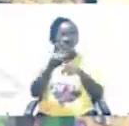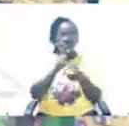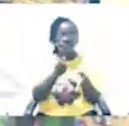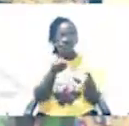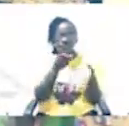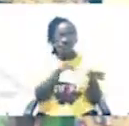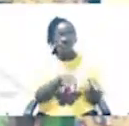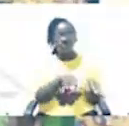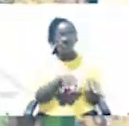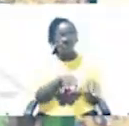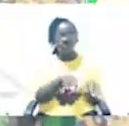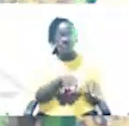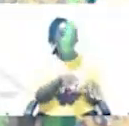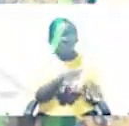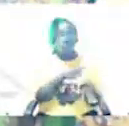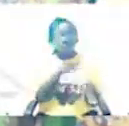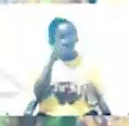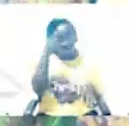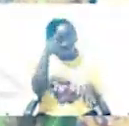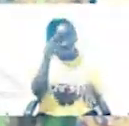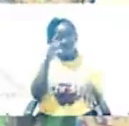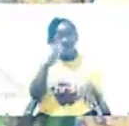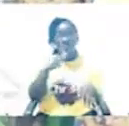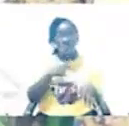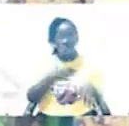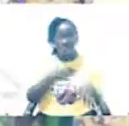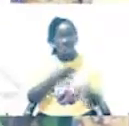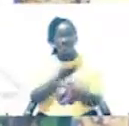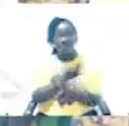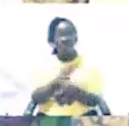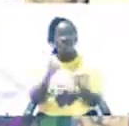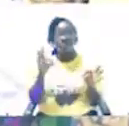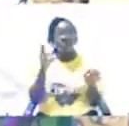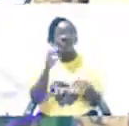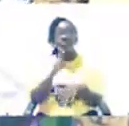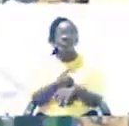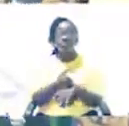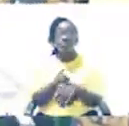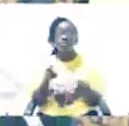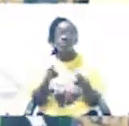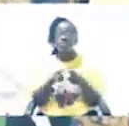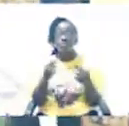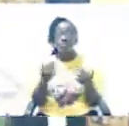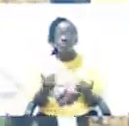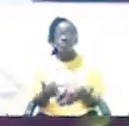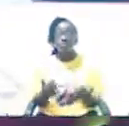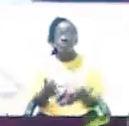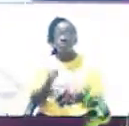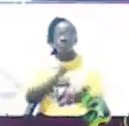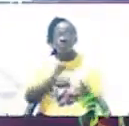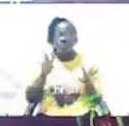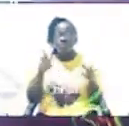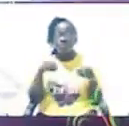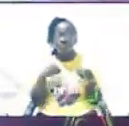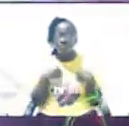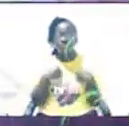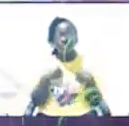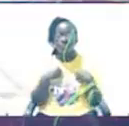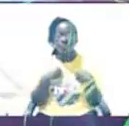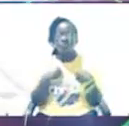dead for my justification. So tonight, I take